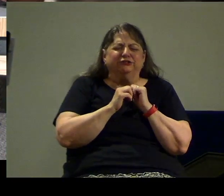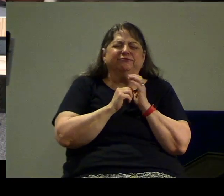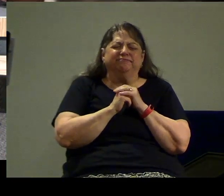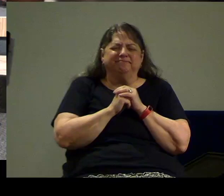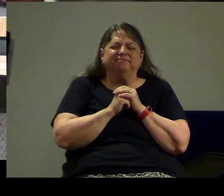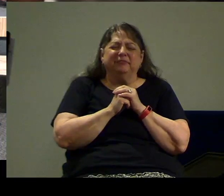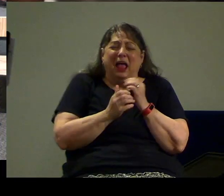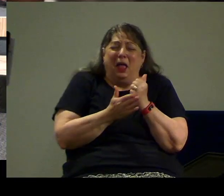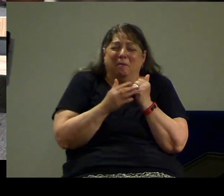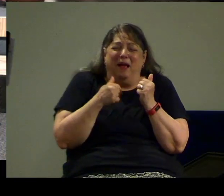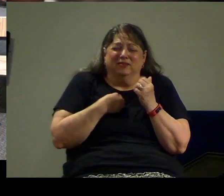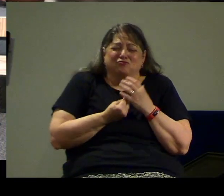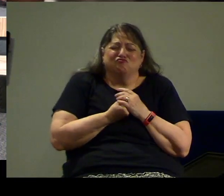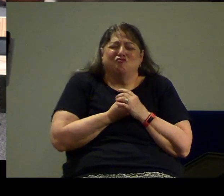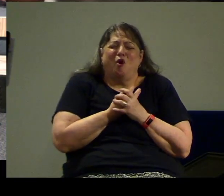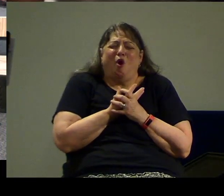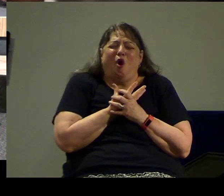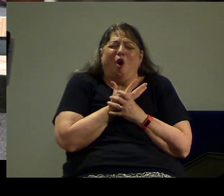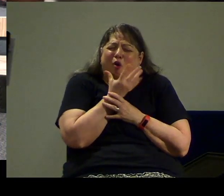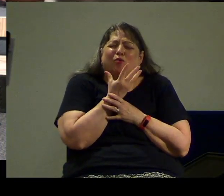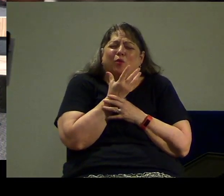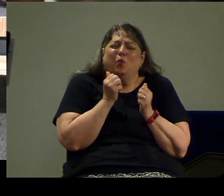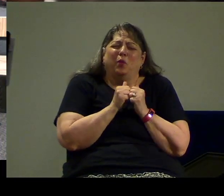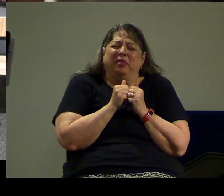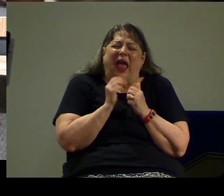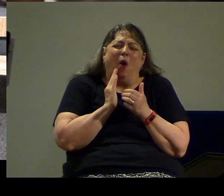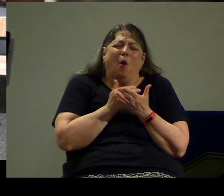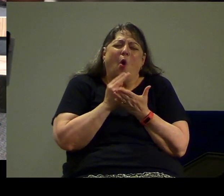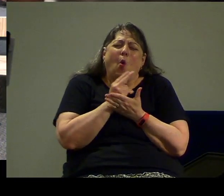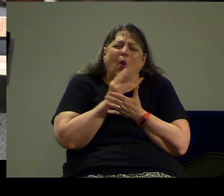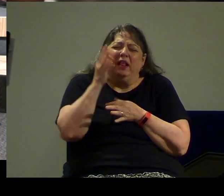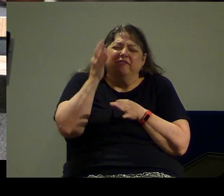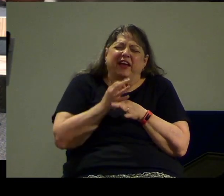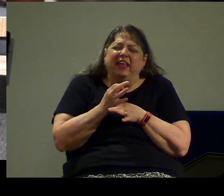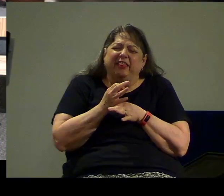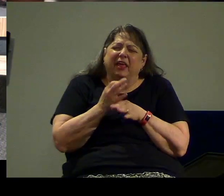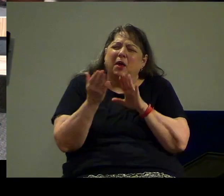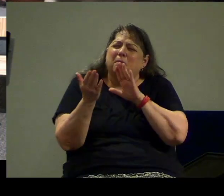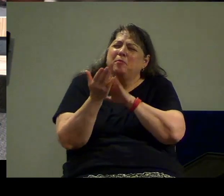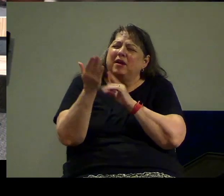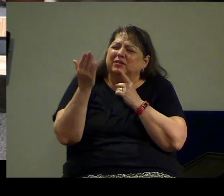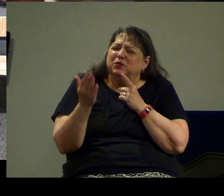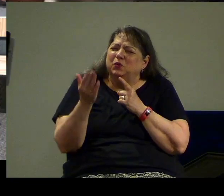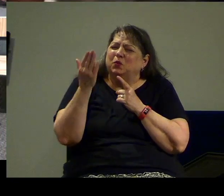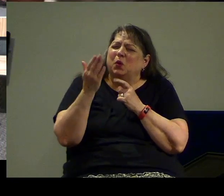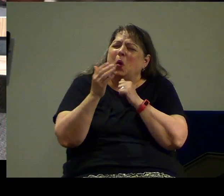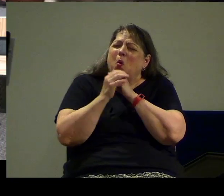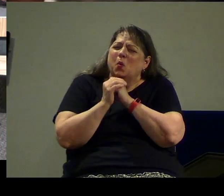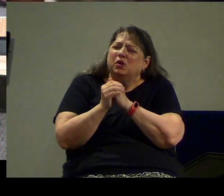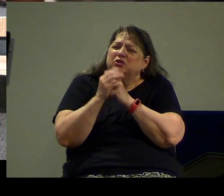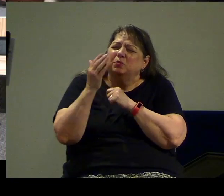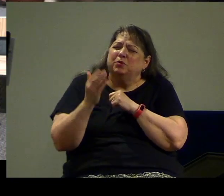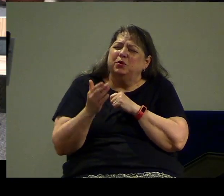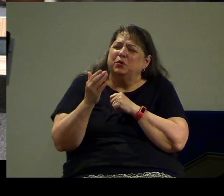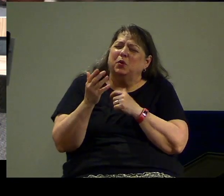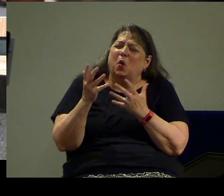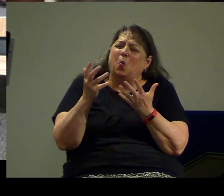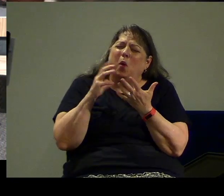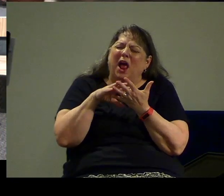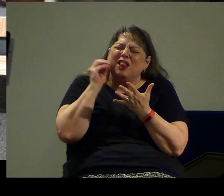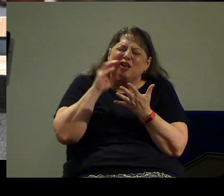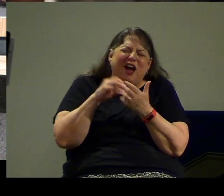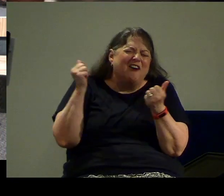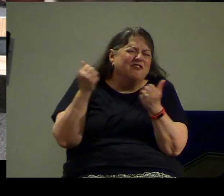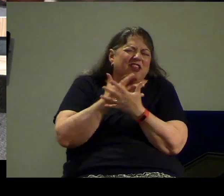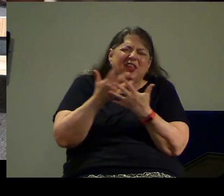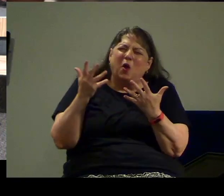and grow us in our most holy faith. We come to praise you and to worship you and to receive all that heaven has for us,